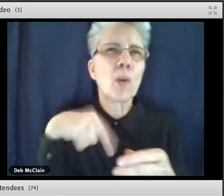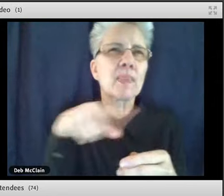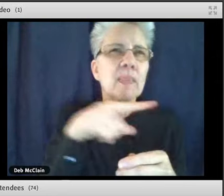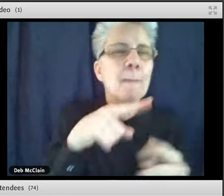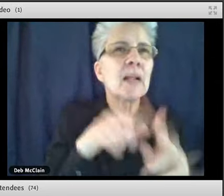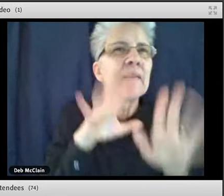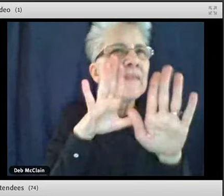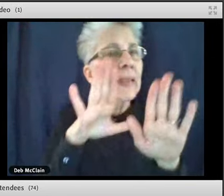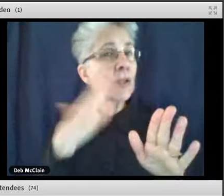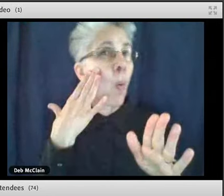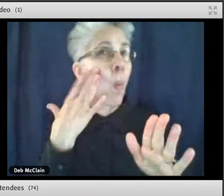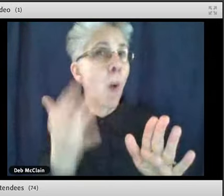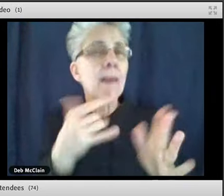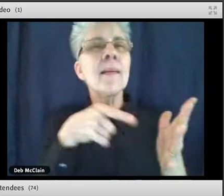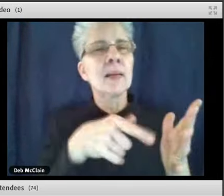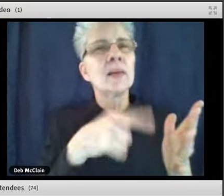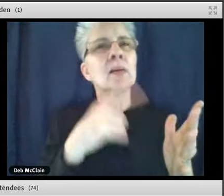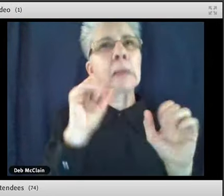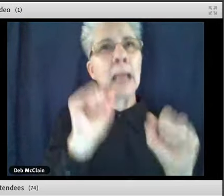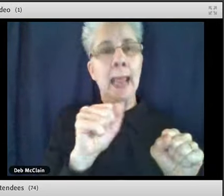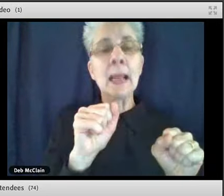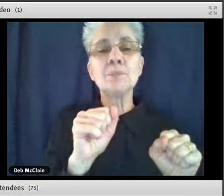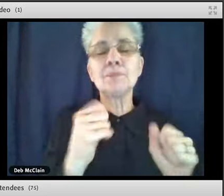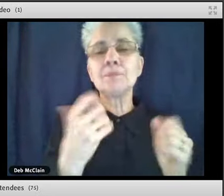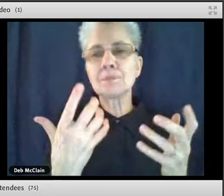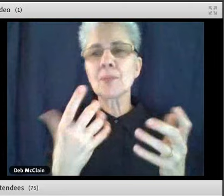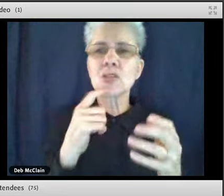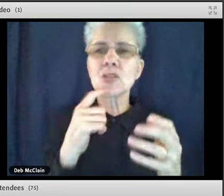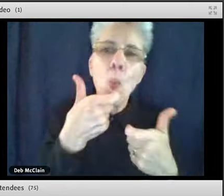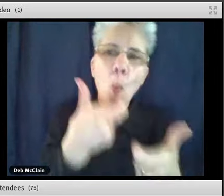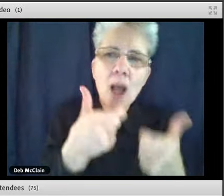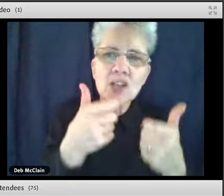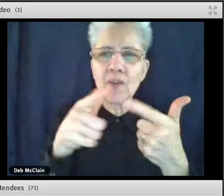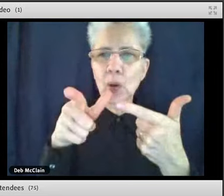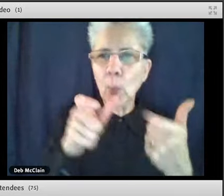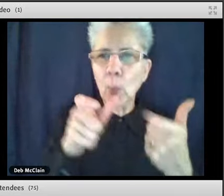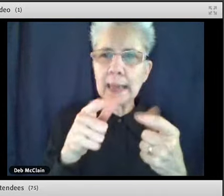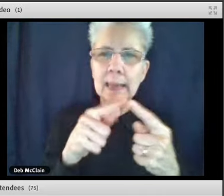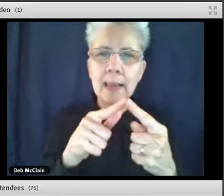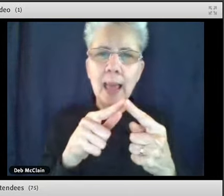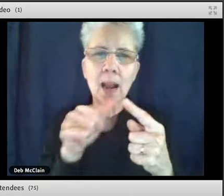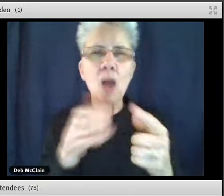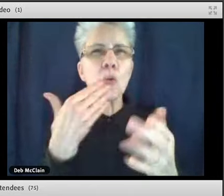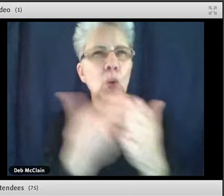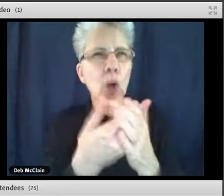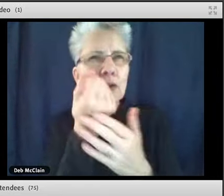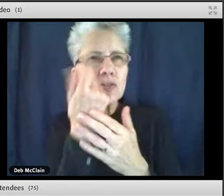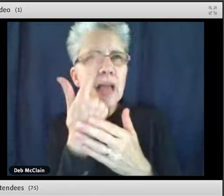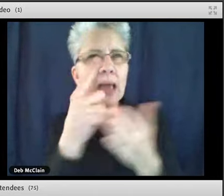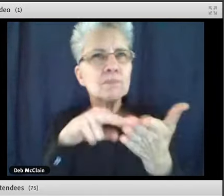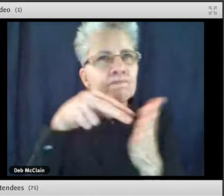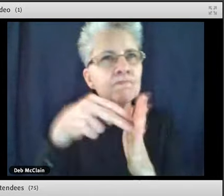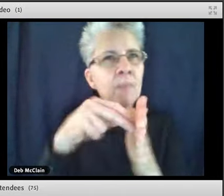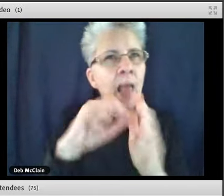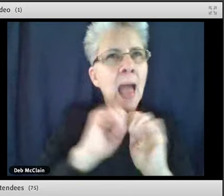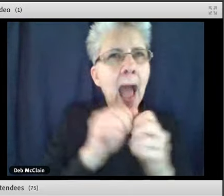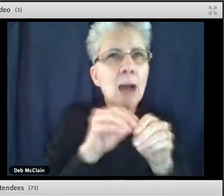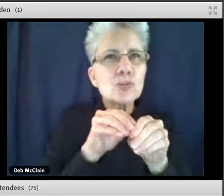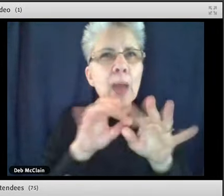fantastic because you can just watch it very quickly and get a very good understanding of what it is, how it's